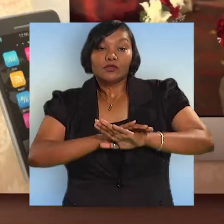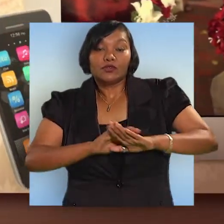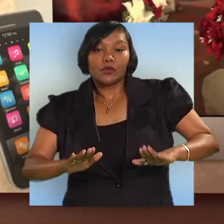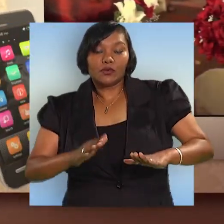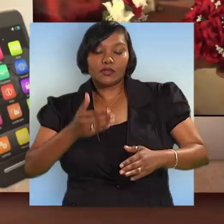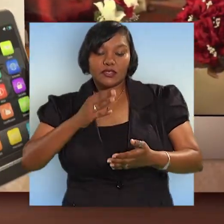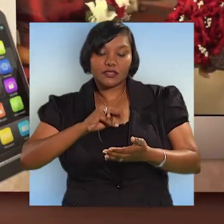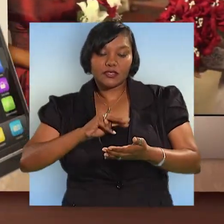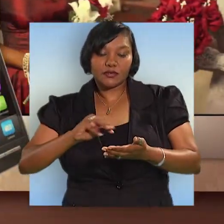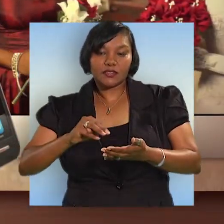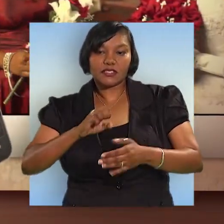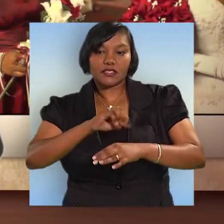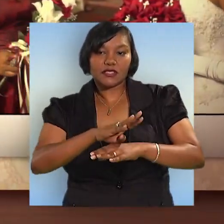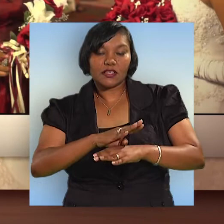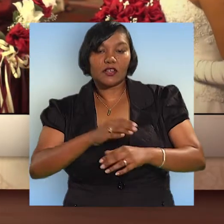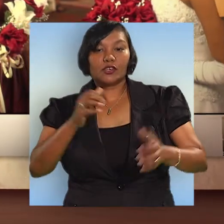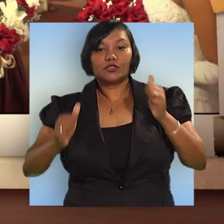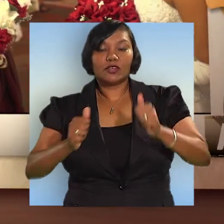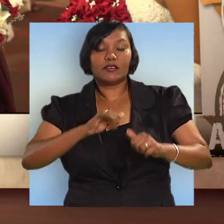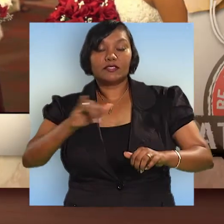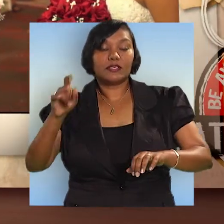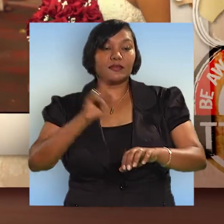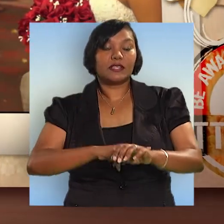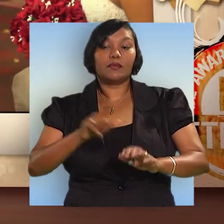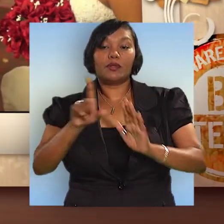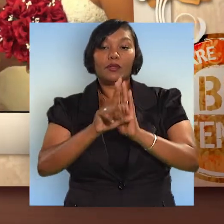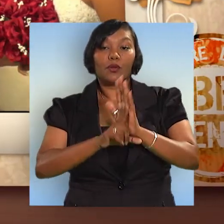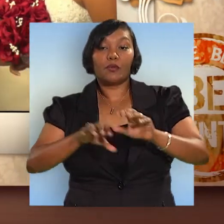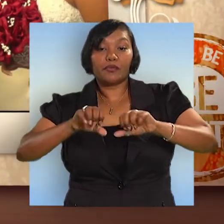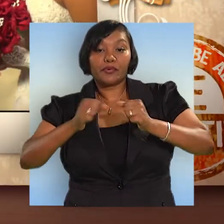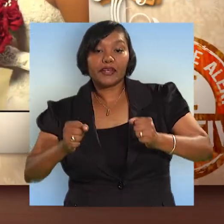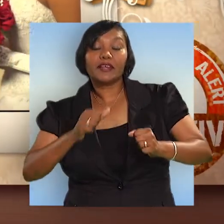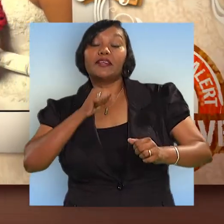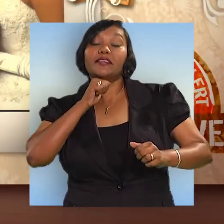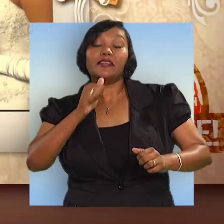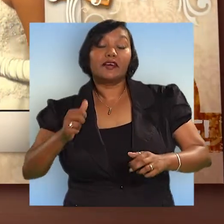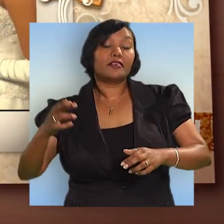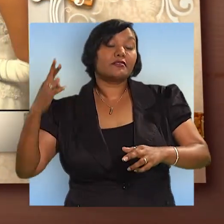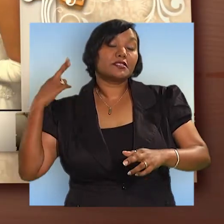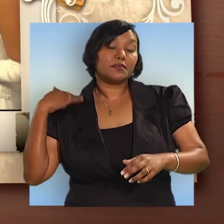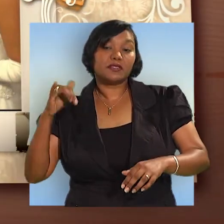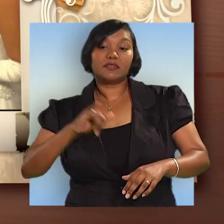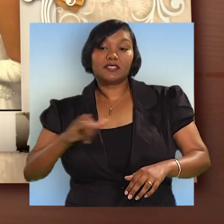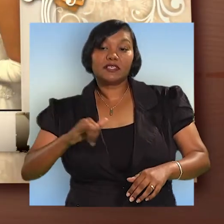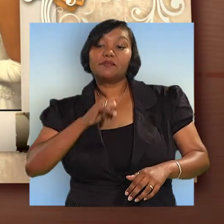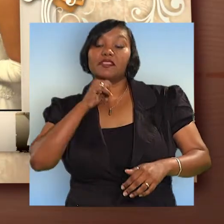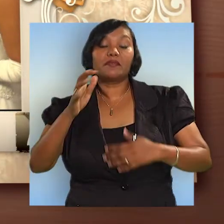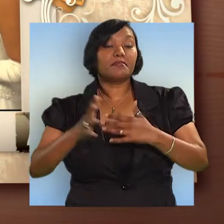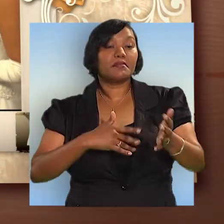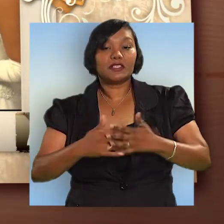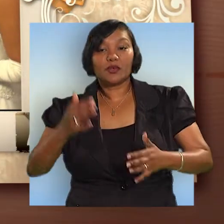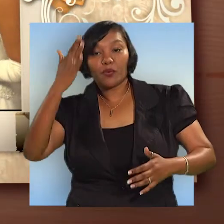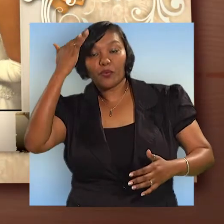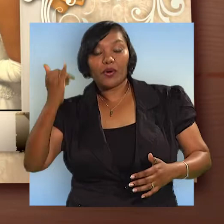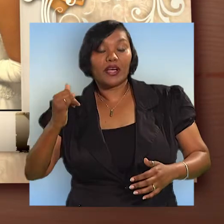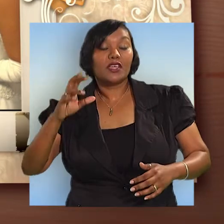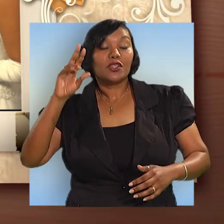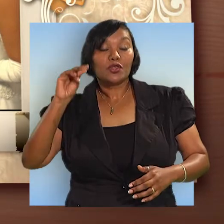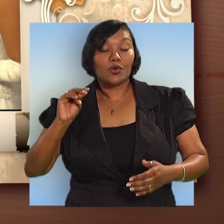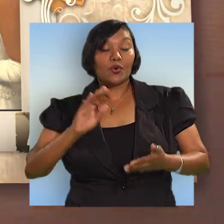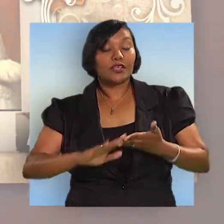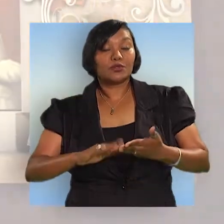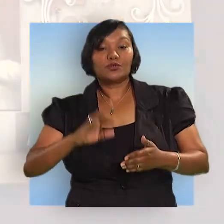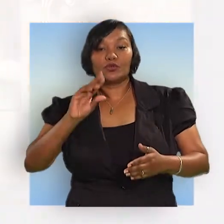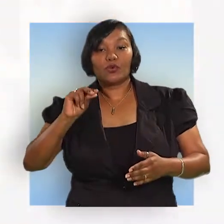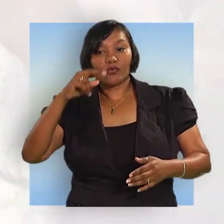Don't text and drive. It's not only illegal, it's irresponsible, no matter the circumstances. There is just